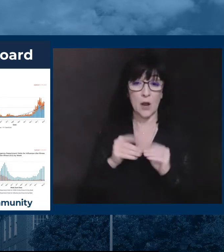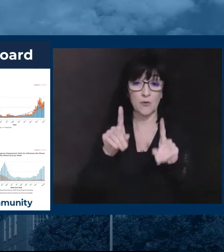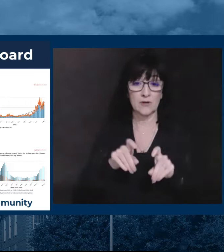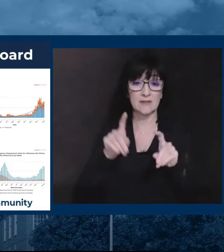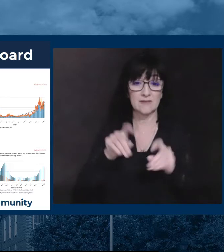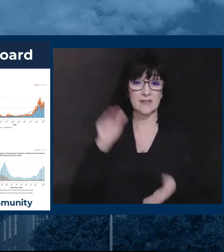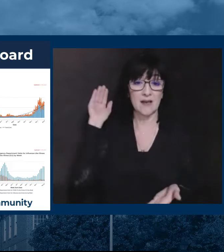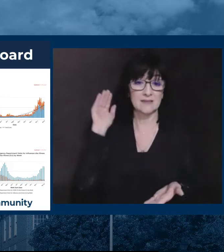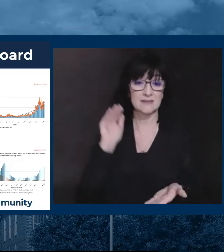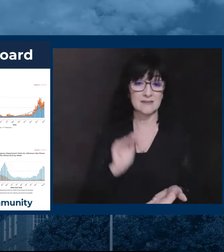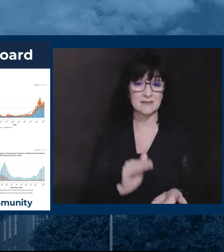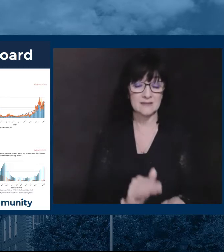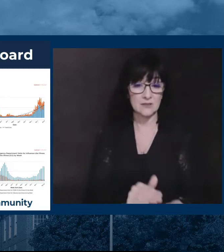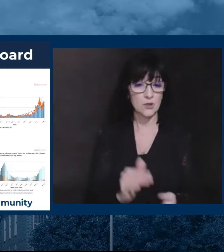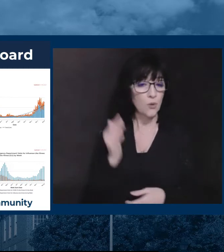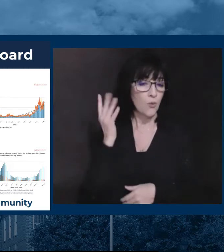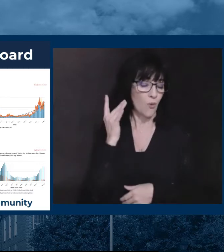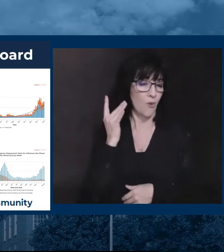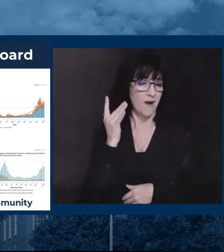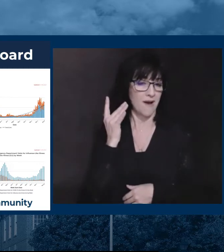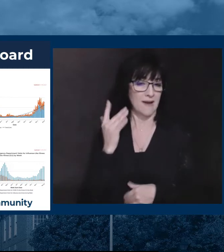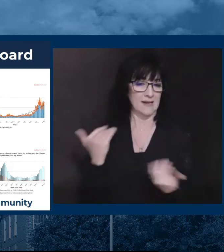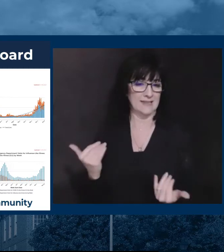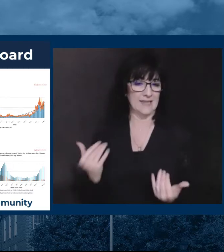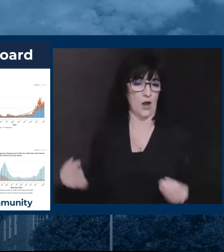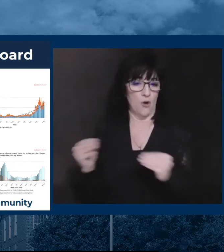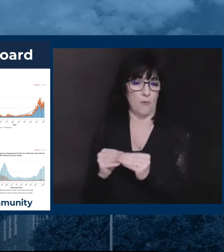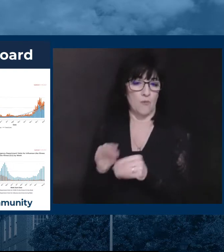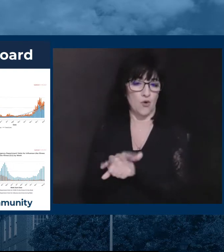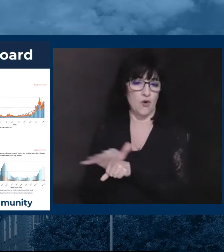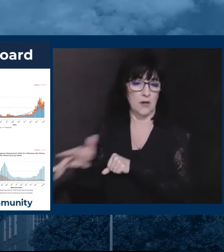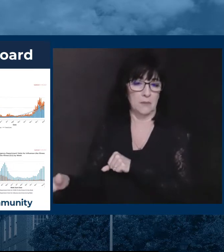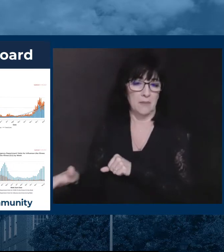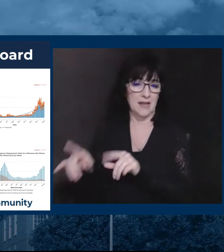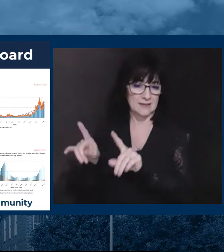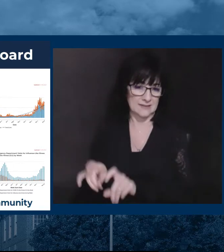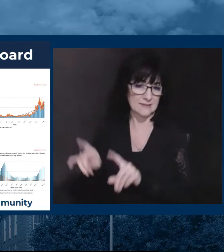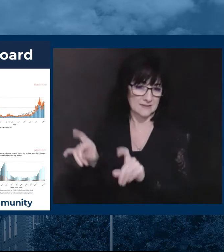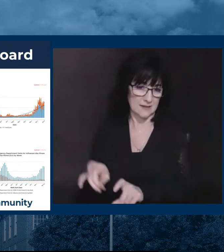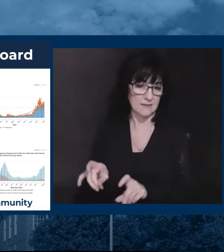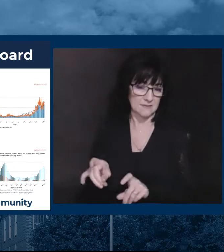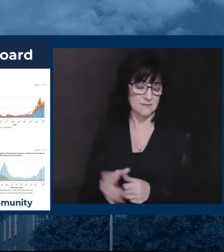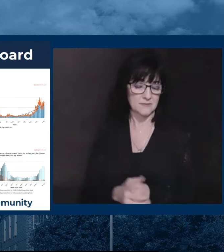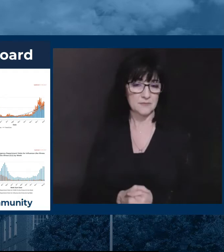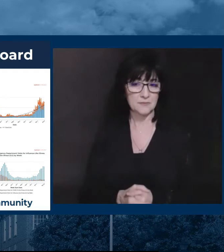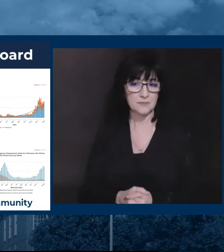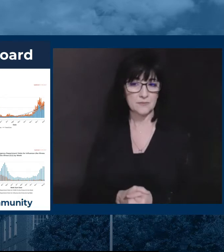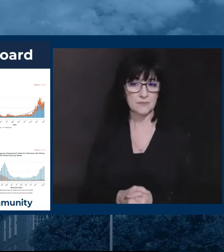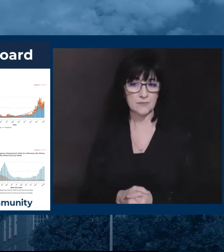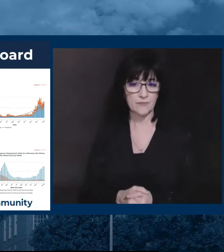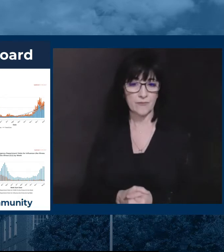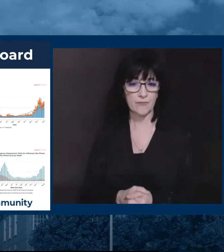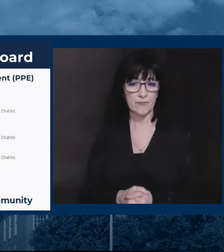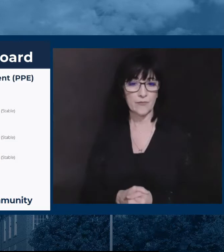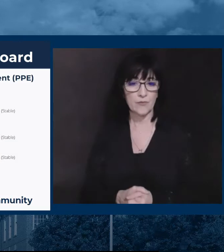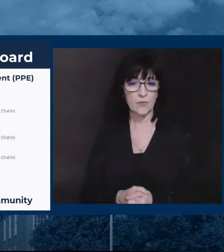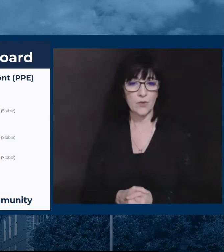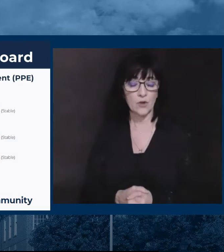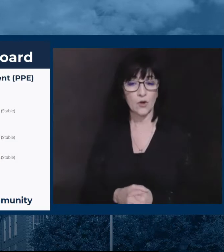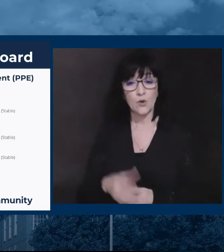many more tests that are being that are in that denominator. So when we look at the data dashboard